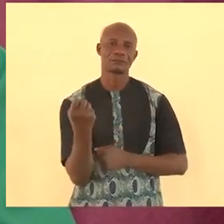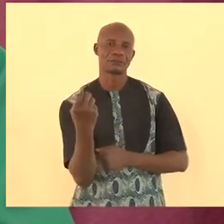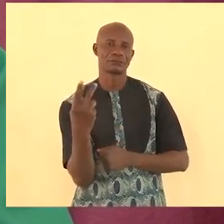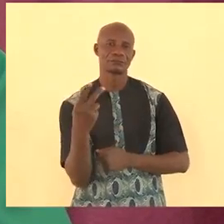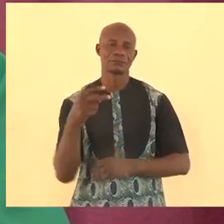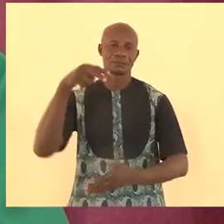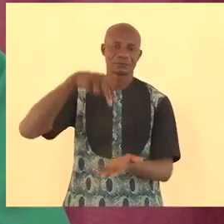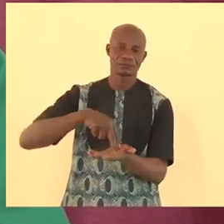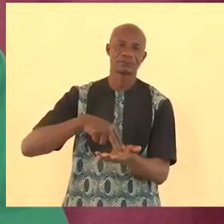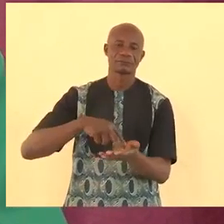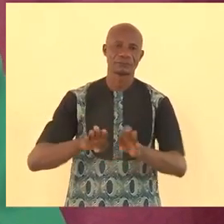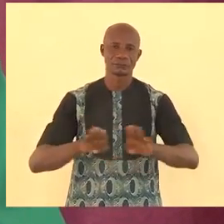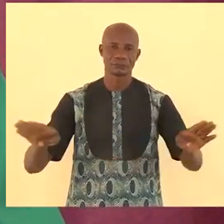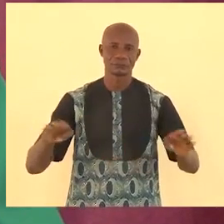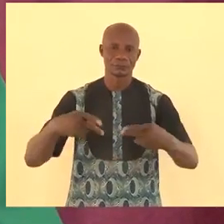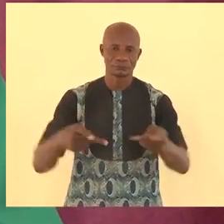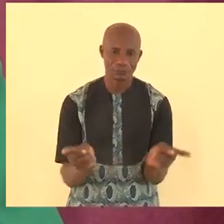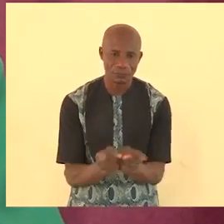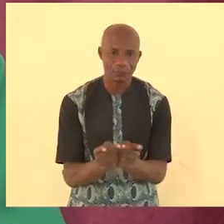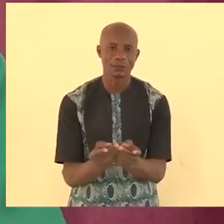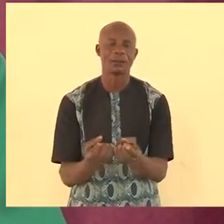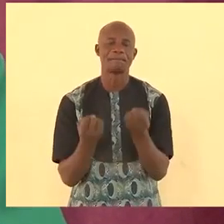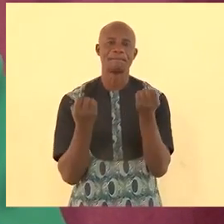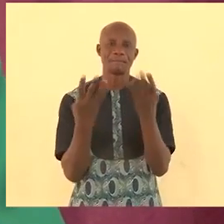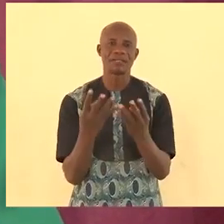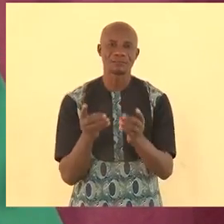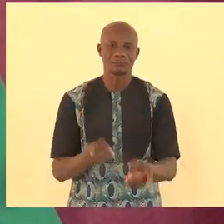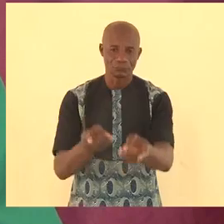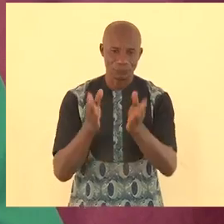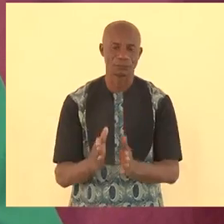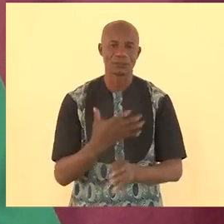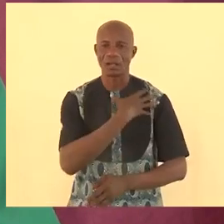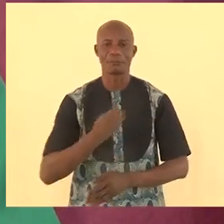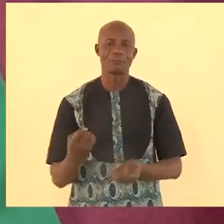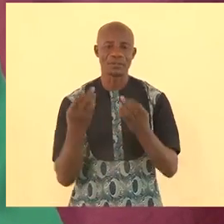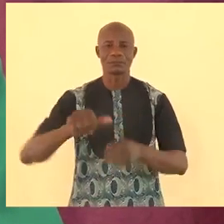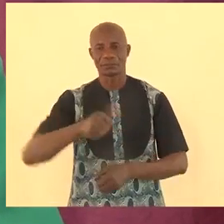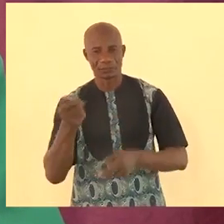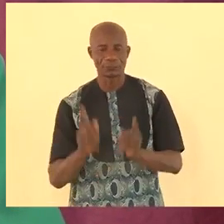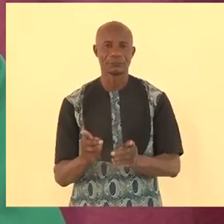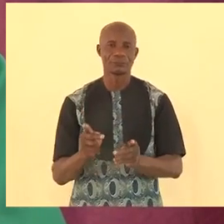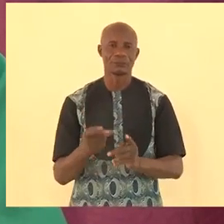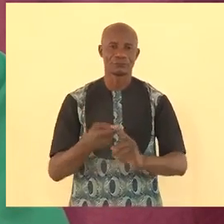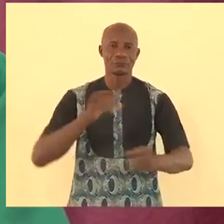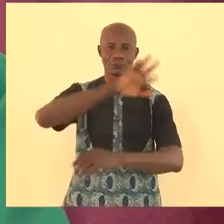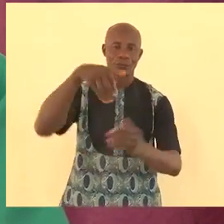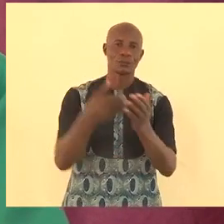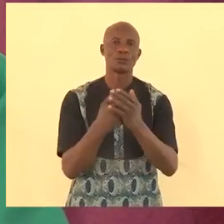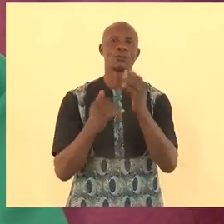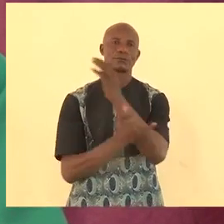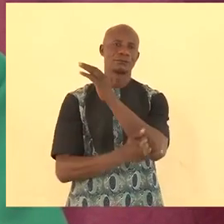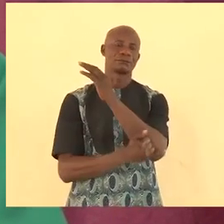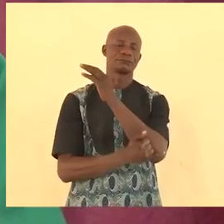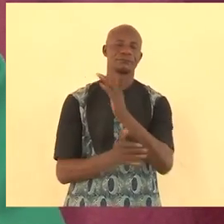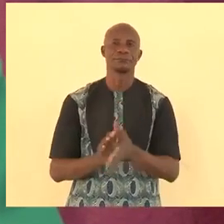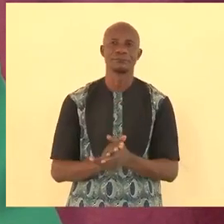and stood on a level place with a great crowd of his disciples, and a great multitude of people from all Judea